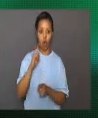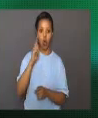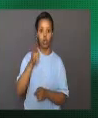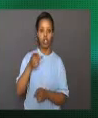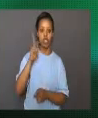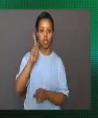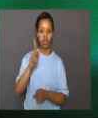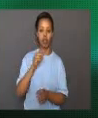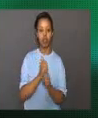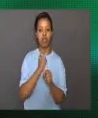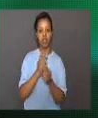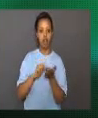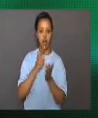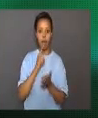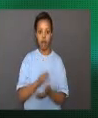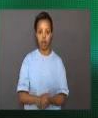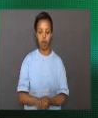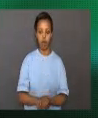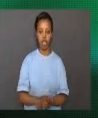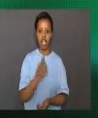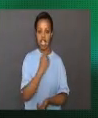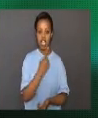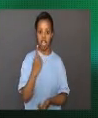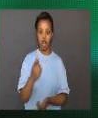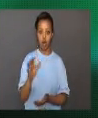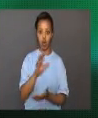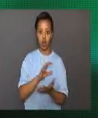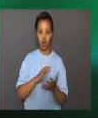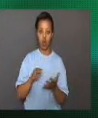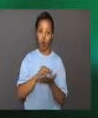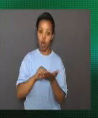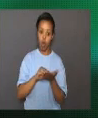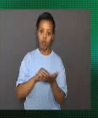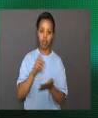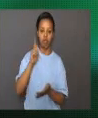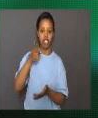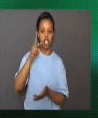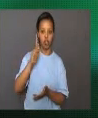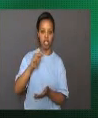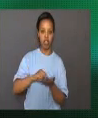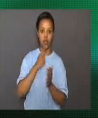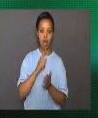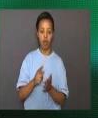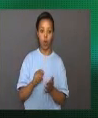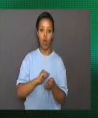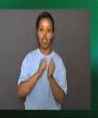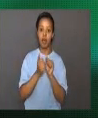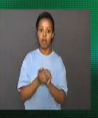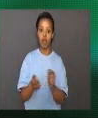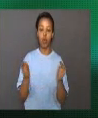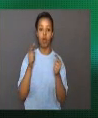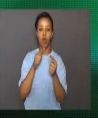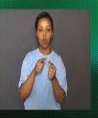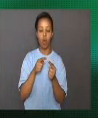are formed. Each molecule of GP is converted